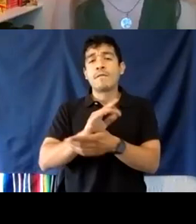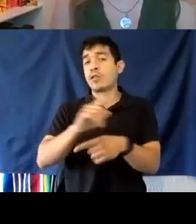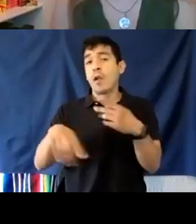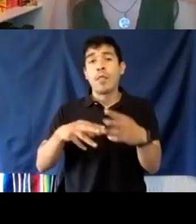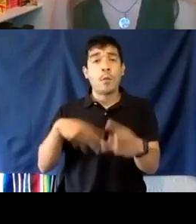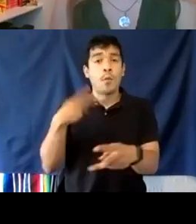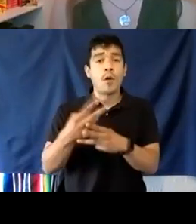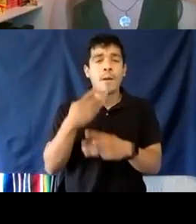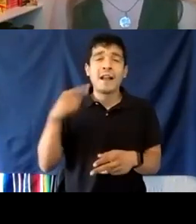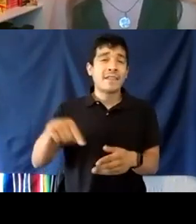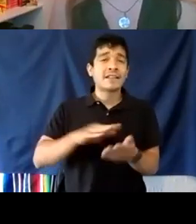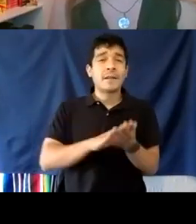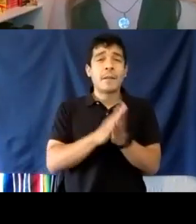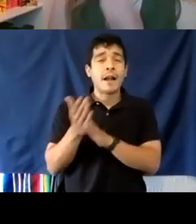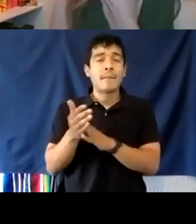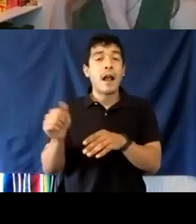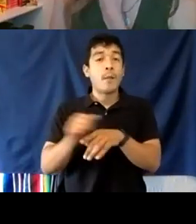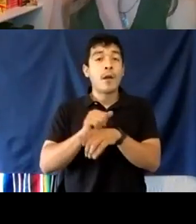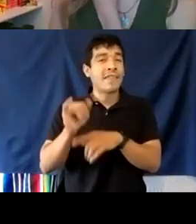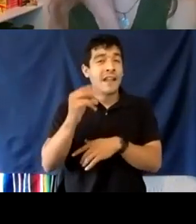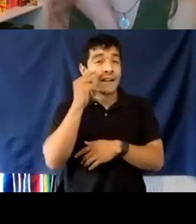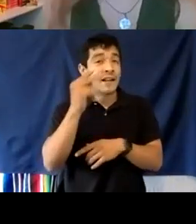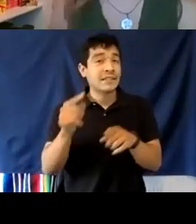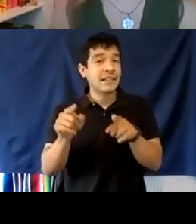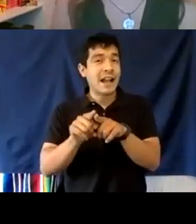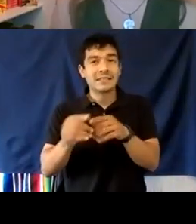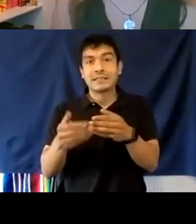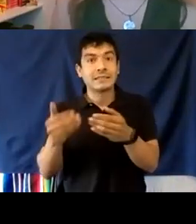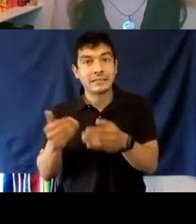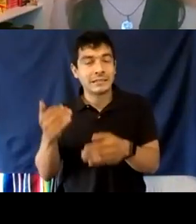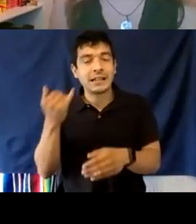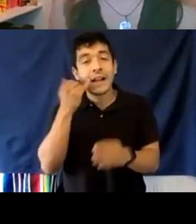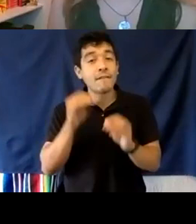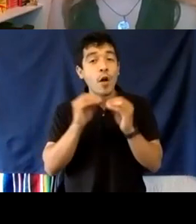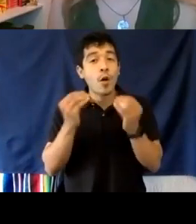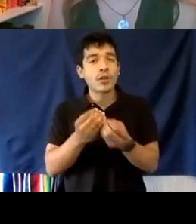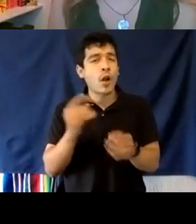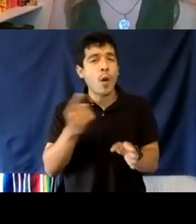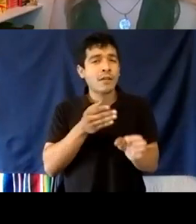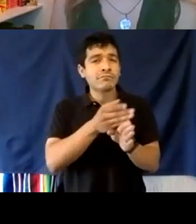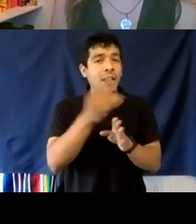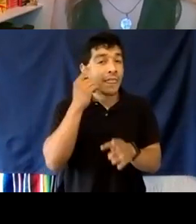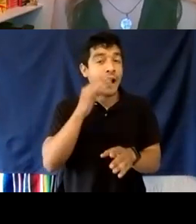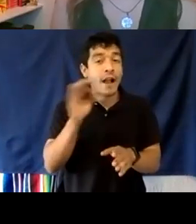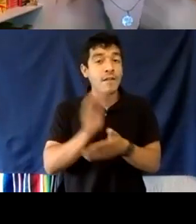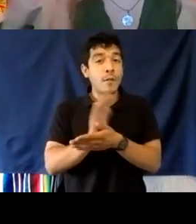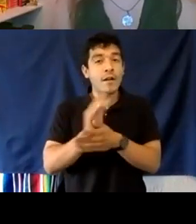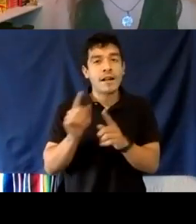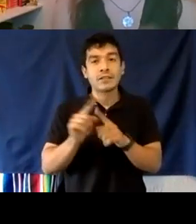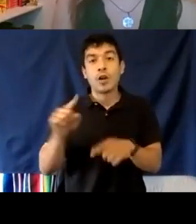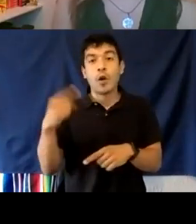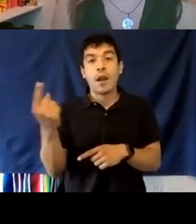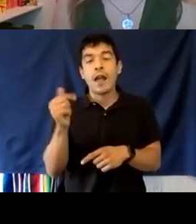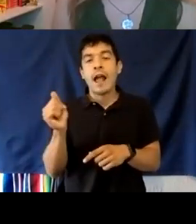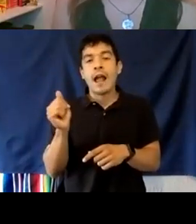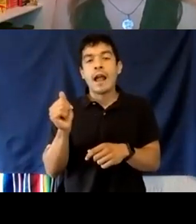practice that is not seen as convenient if organizations primarily think of film as only a product of